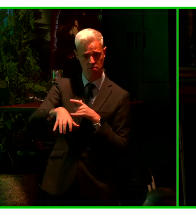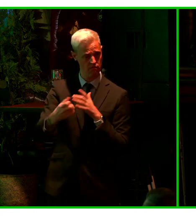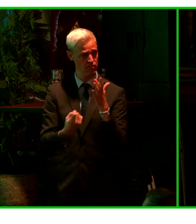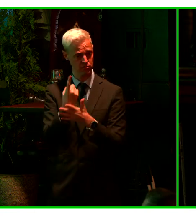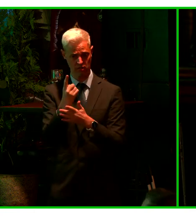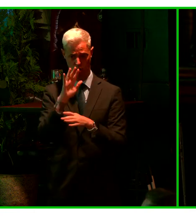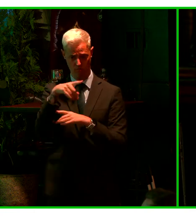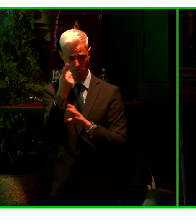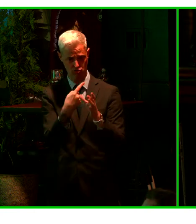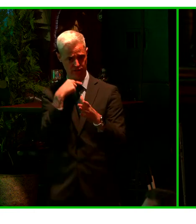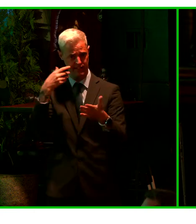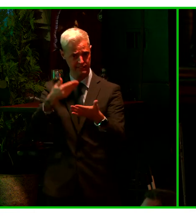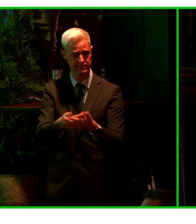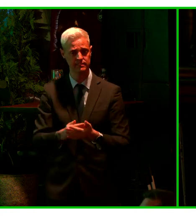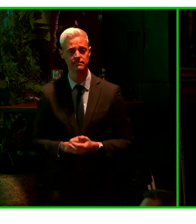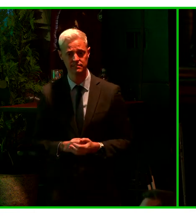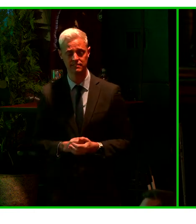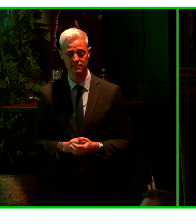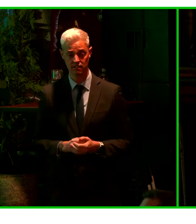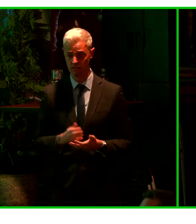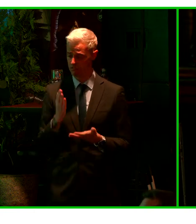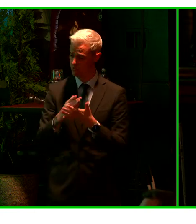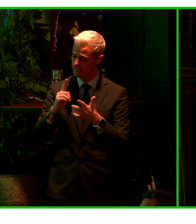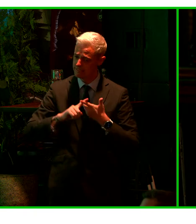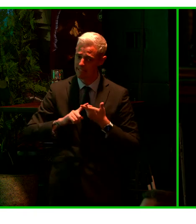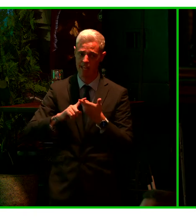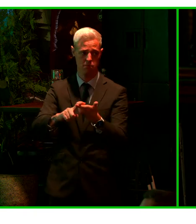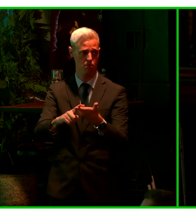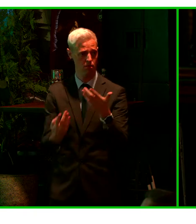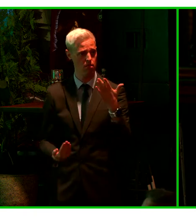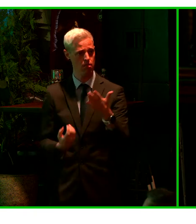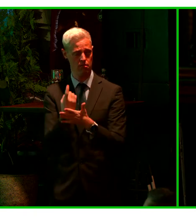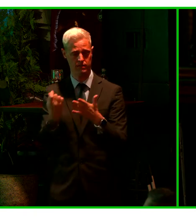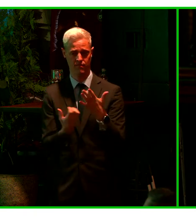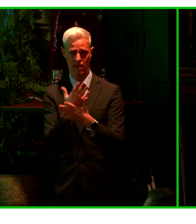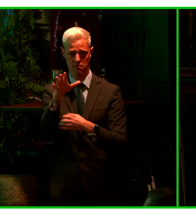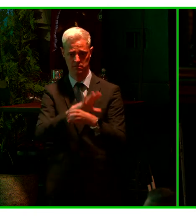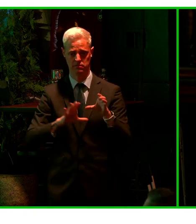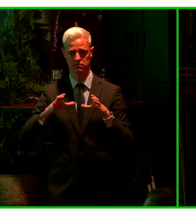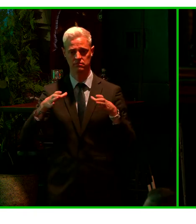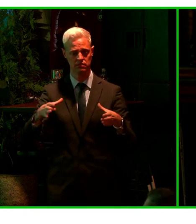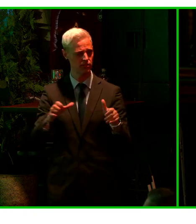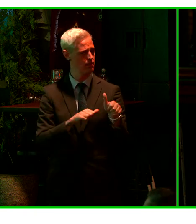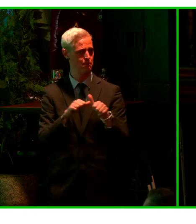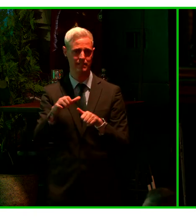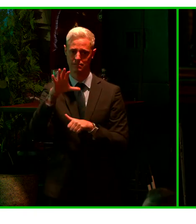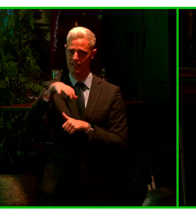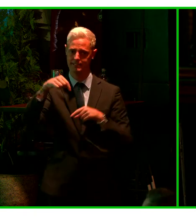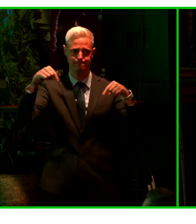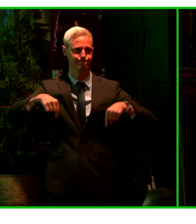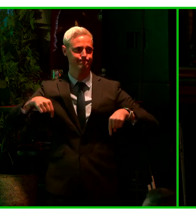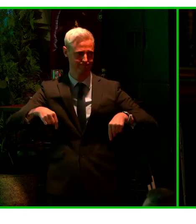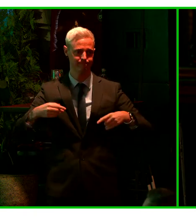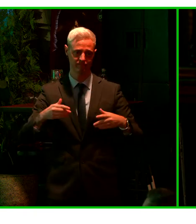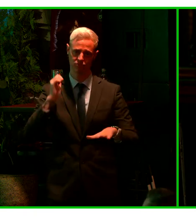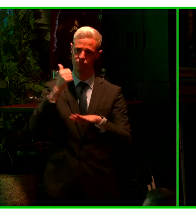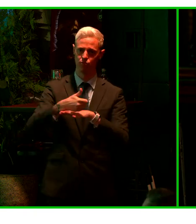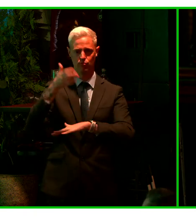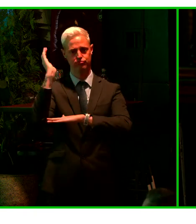Manchester, so that's really exciting. And it's a really sustainable development. And so there couldn't be a better place to be based